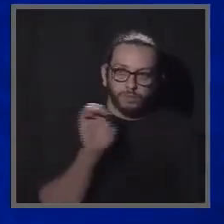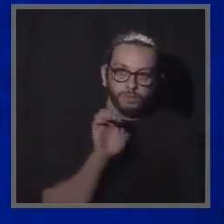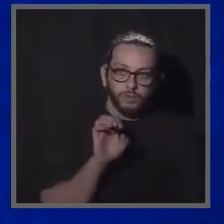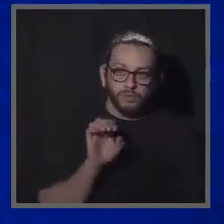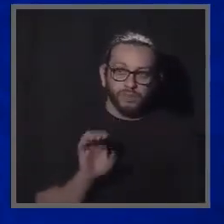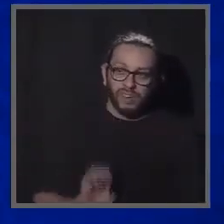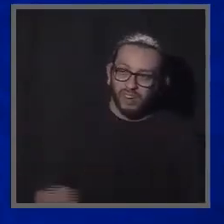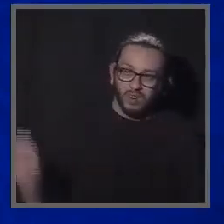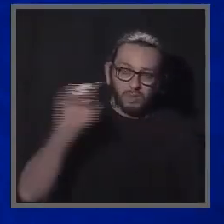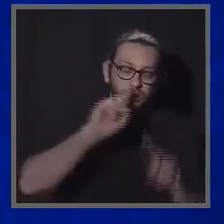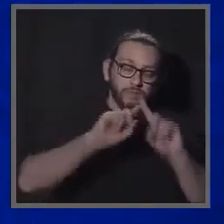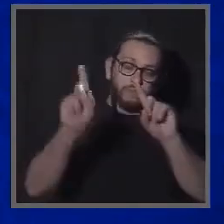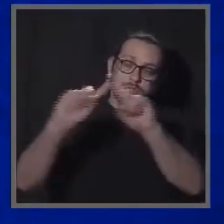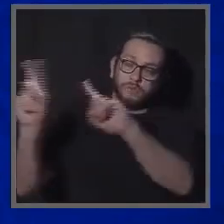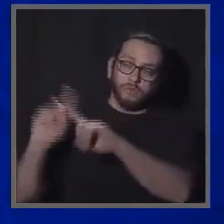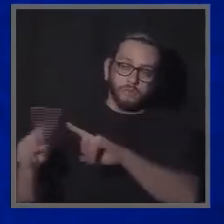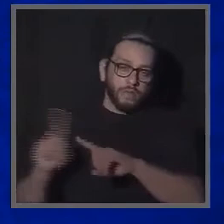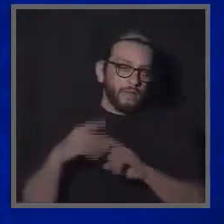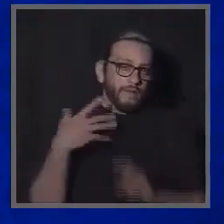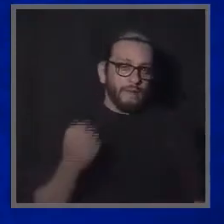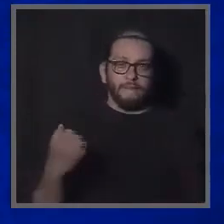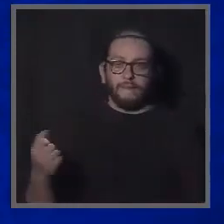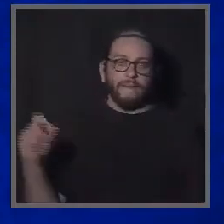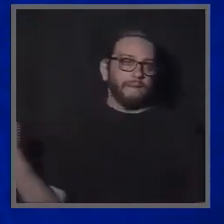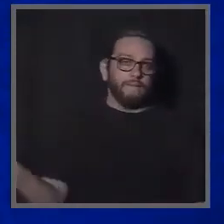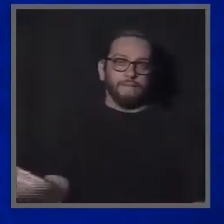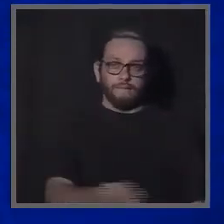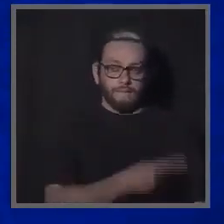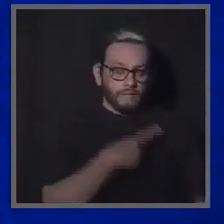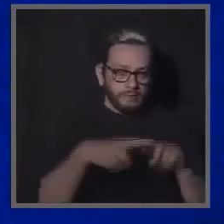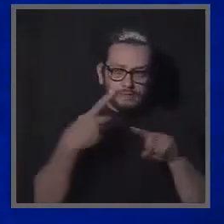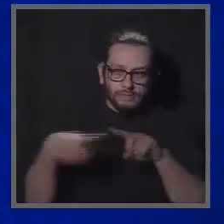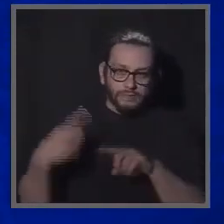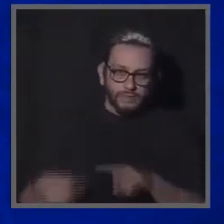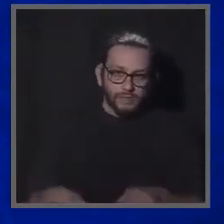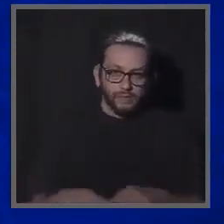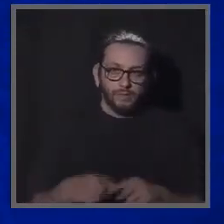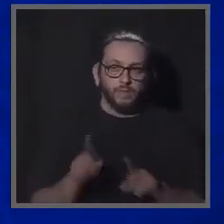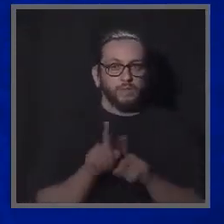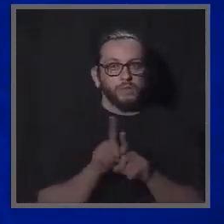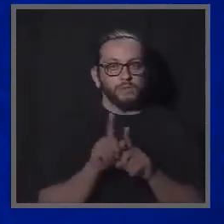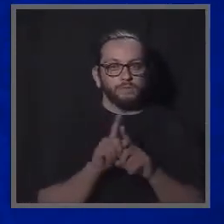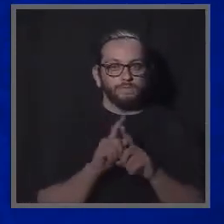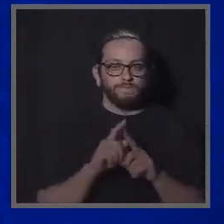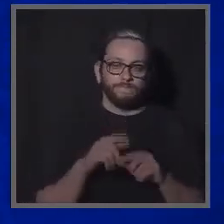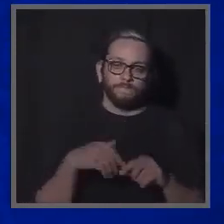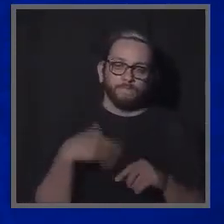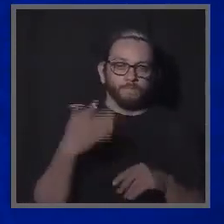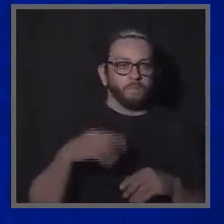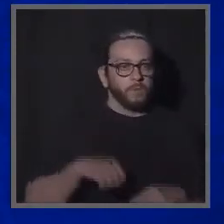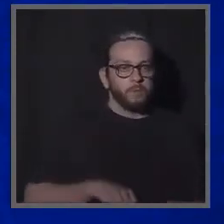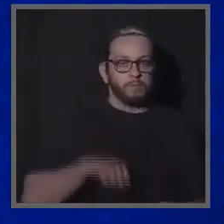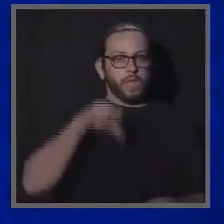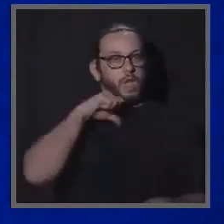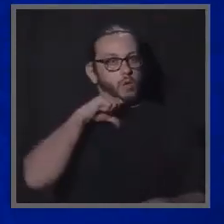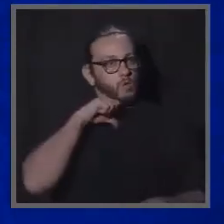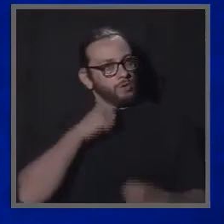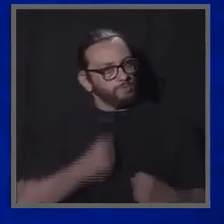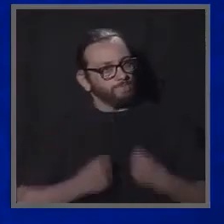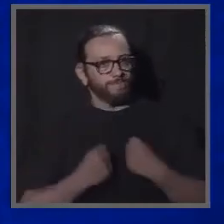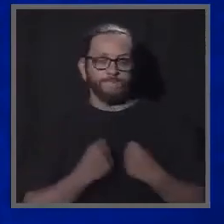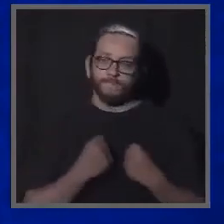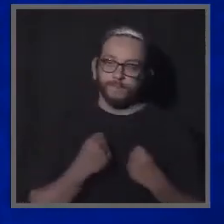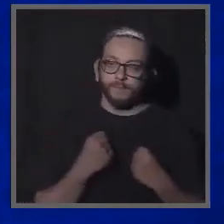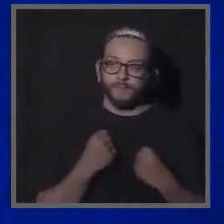and it's in diversity that it reaches its richness. And so